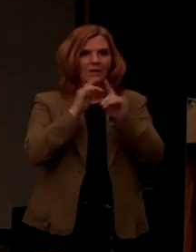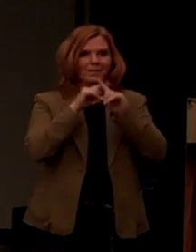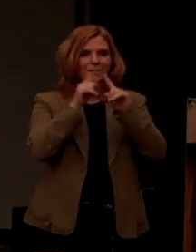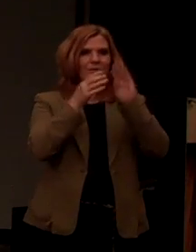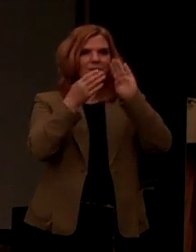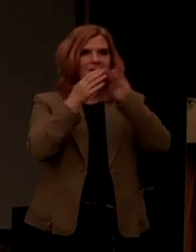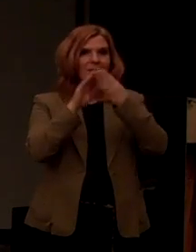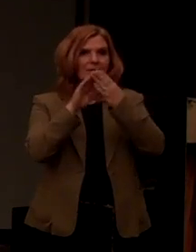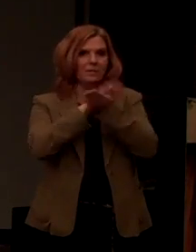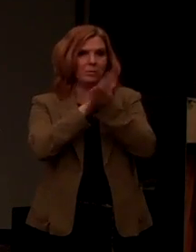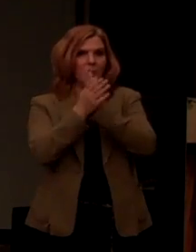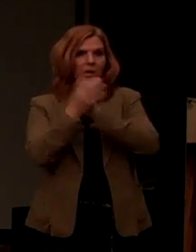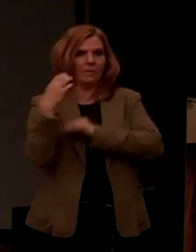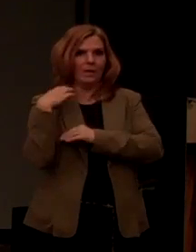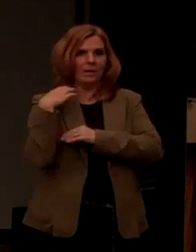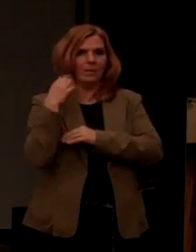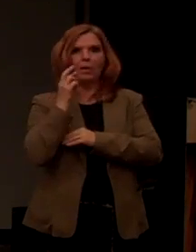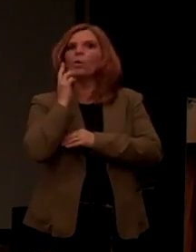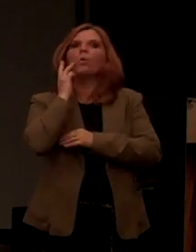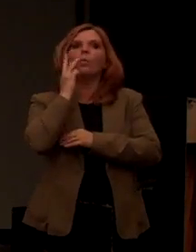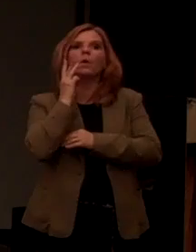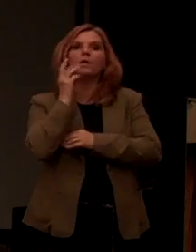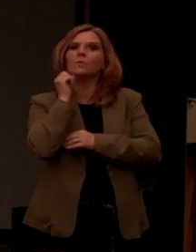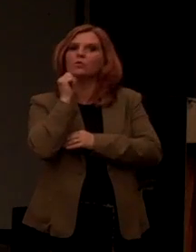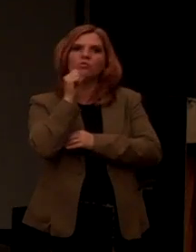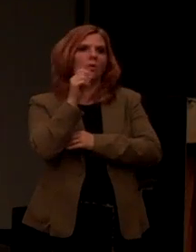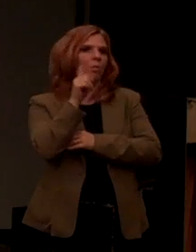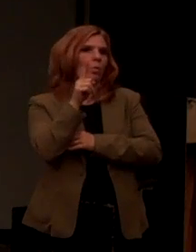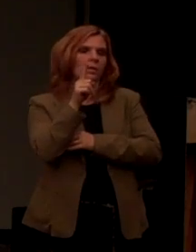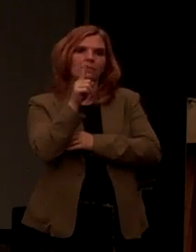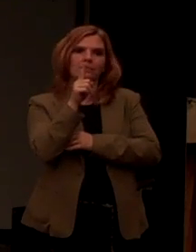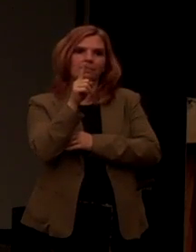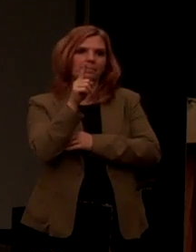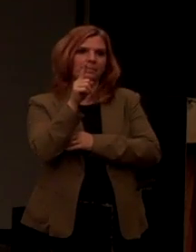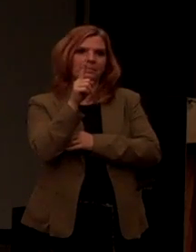be the capital. Wheeling was not one of them.